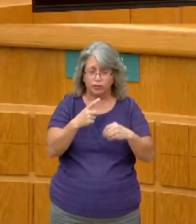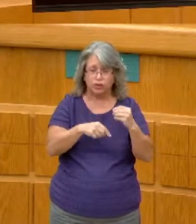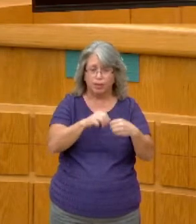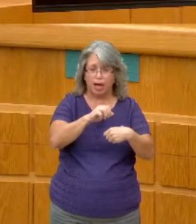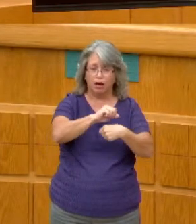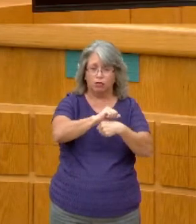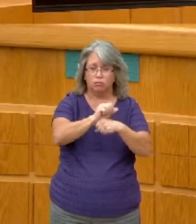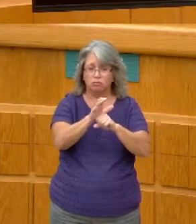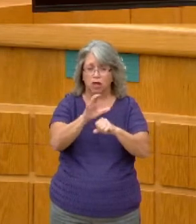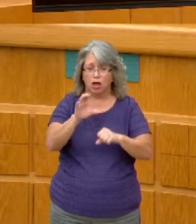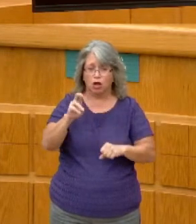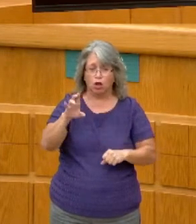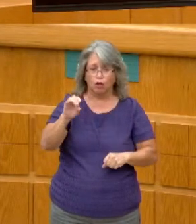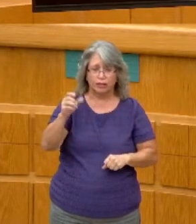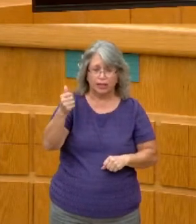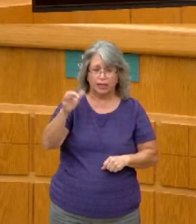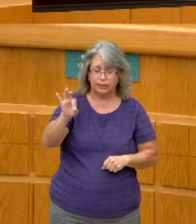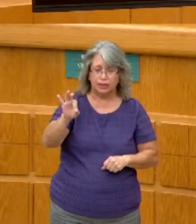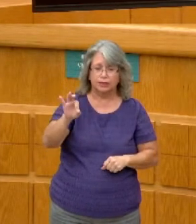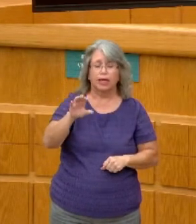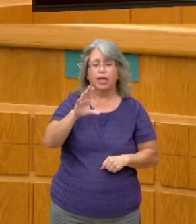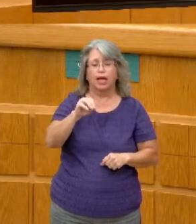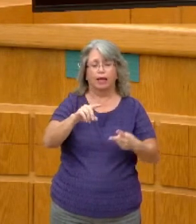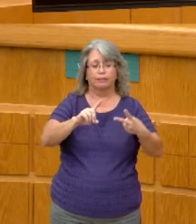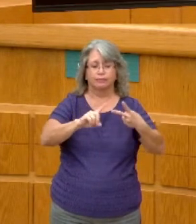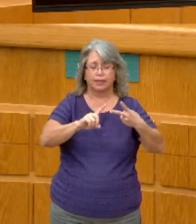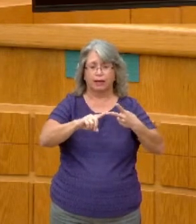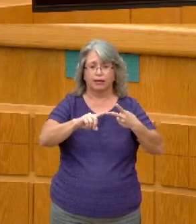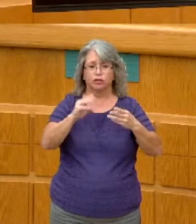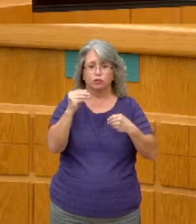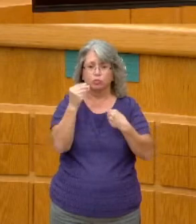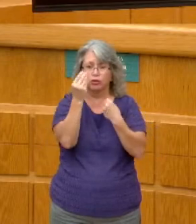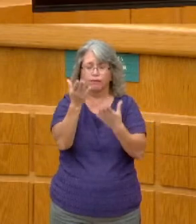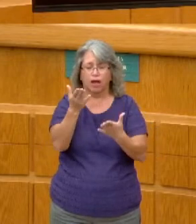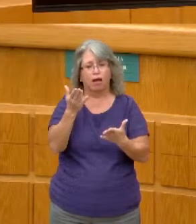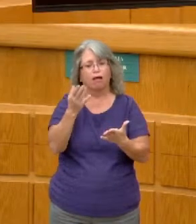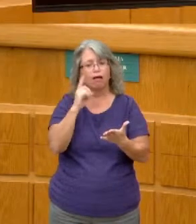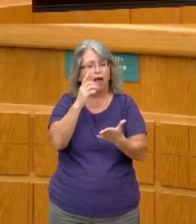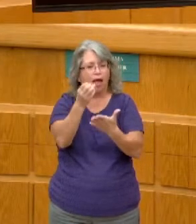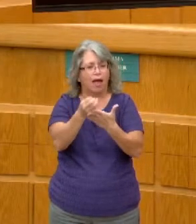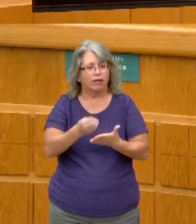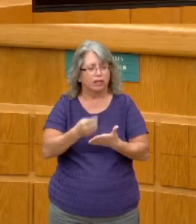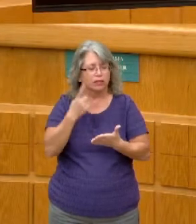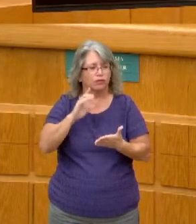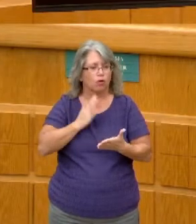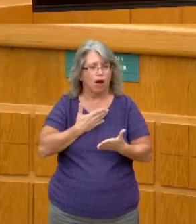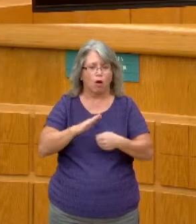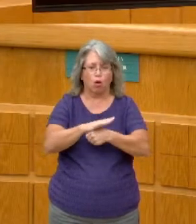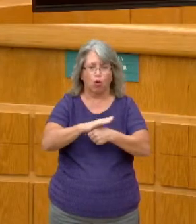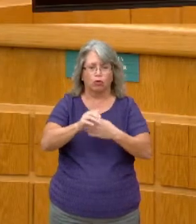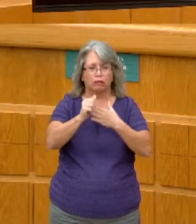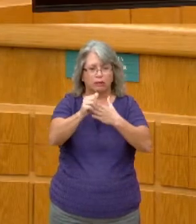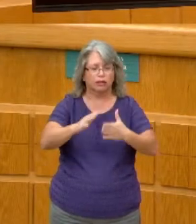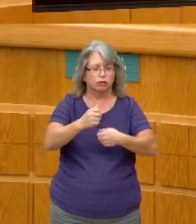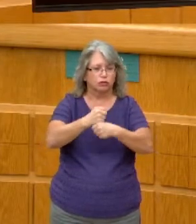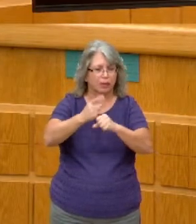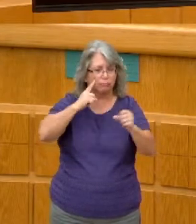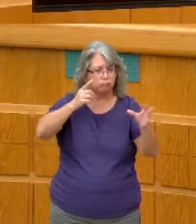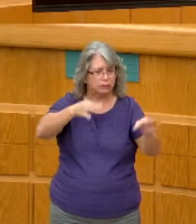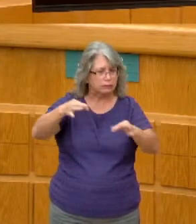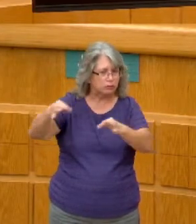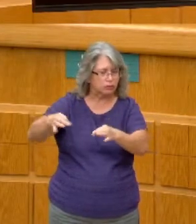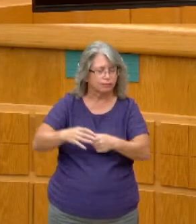second is to enable evidence-based decision-making on behalf of our local leaders. And let's get right into it with the case